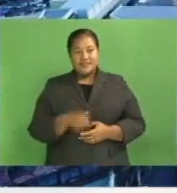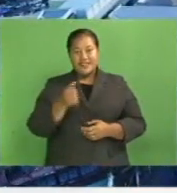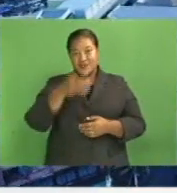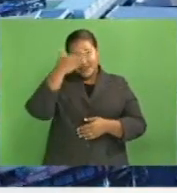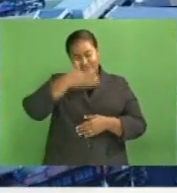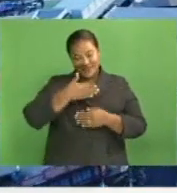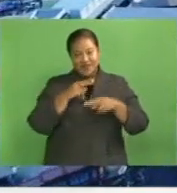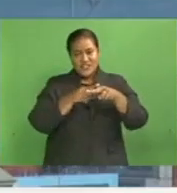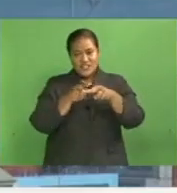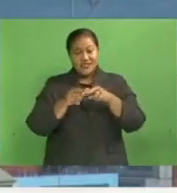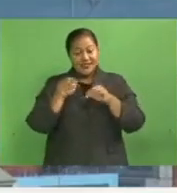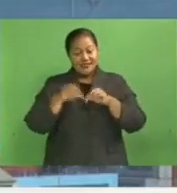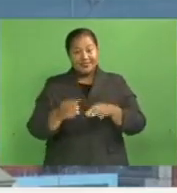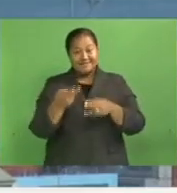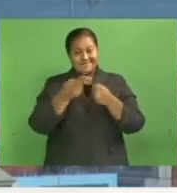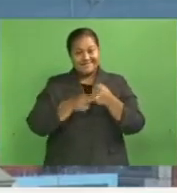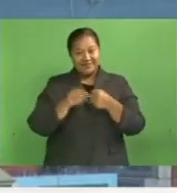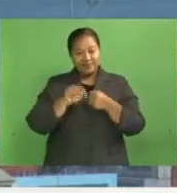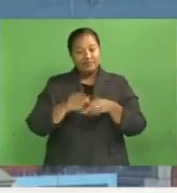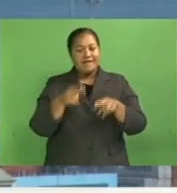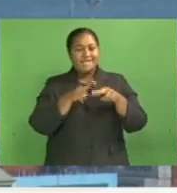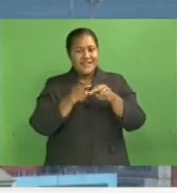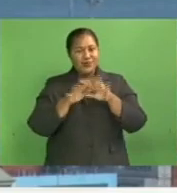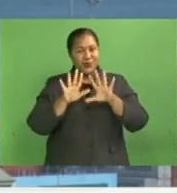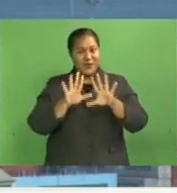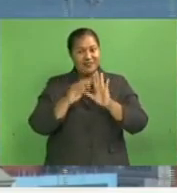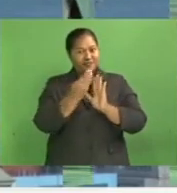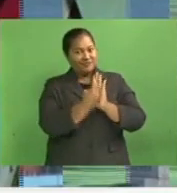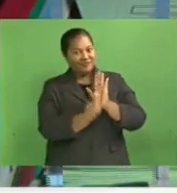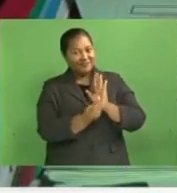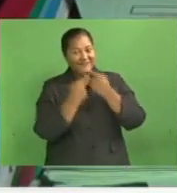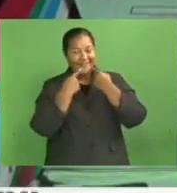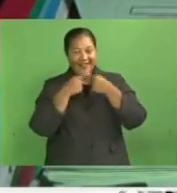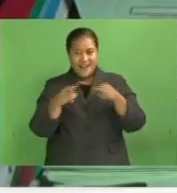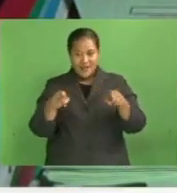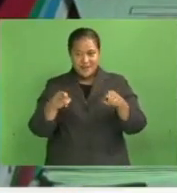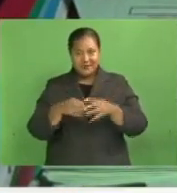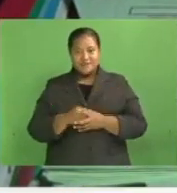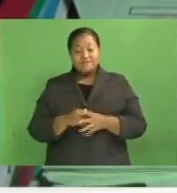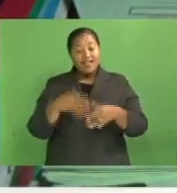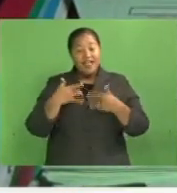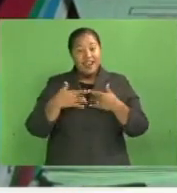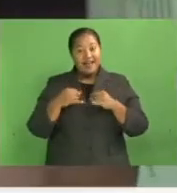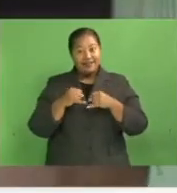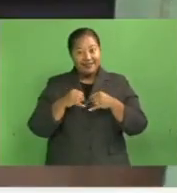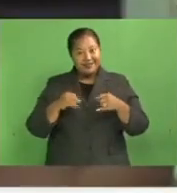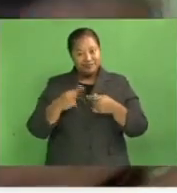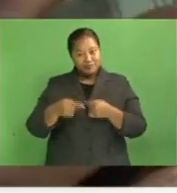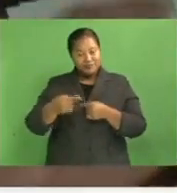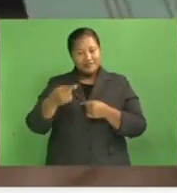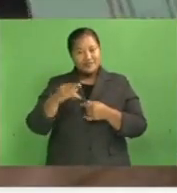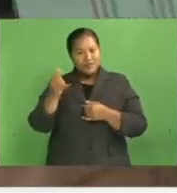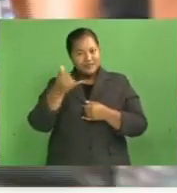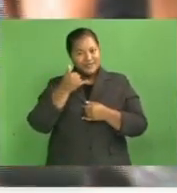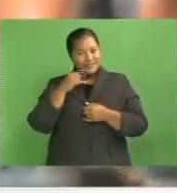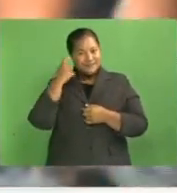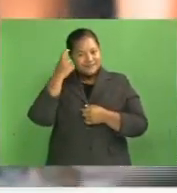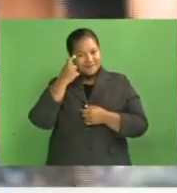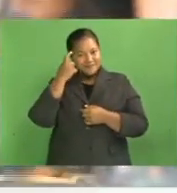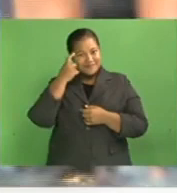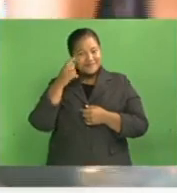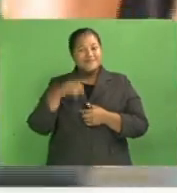Good evening, Fiji. In this bulletin, Fiji waits for budget announcement. Lifeline continues to receive concerns.